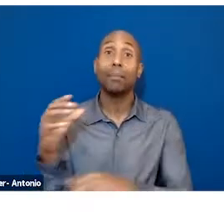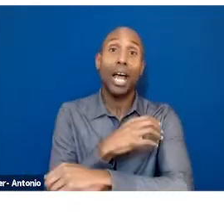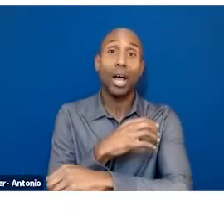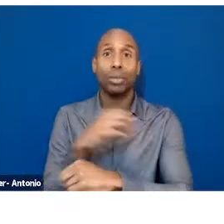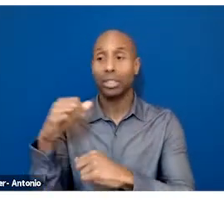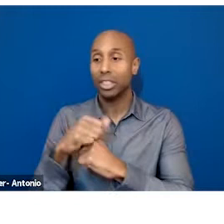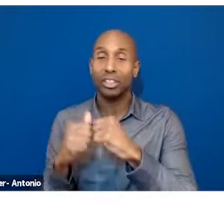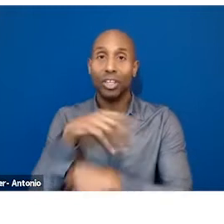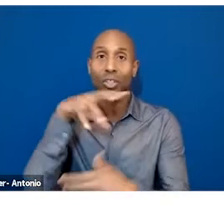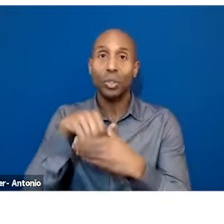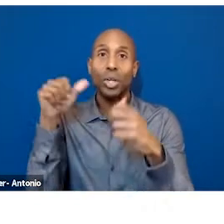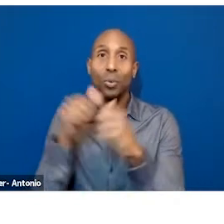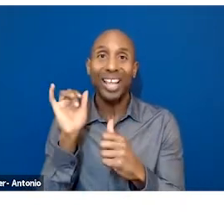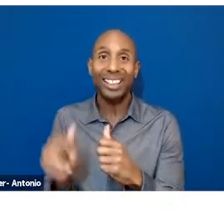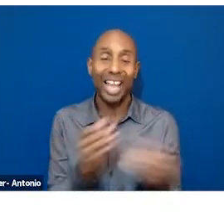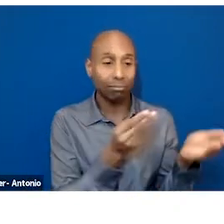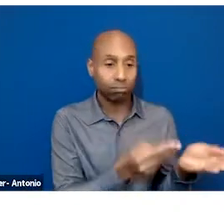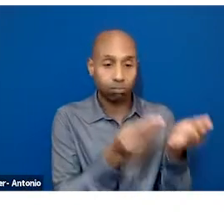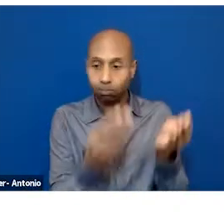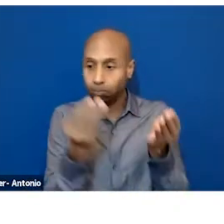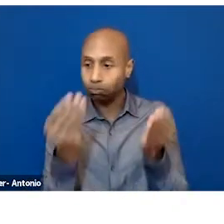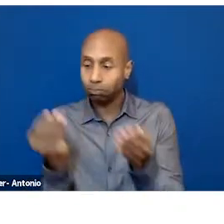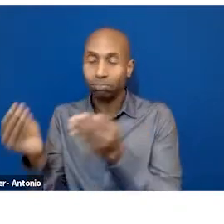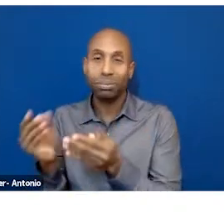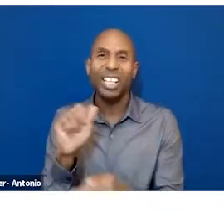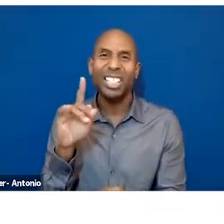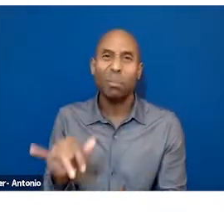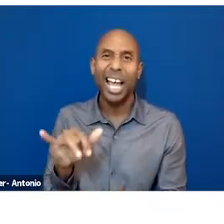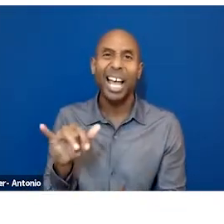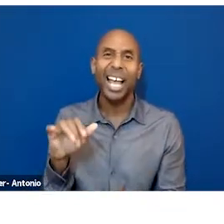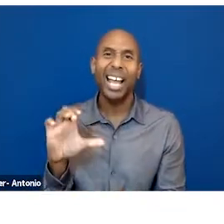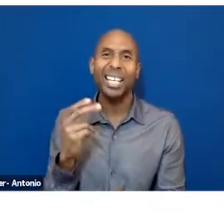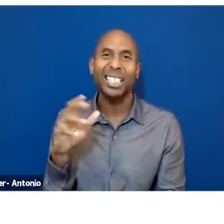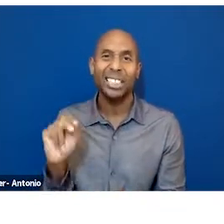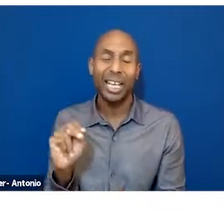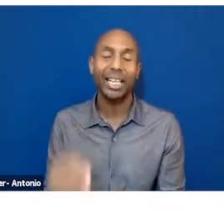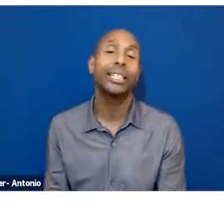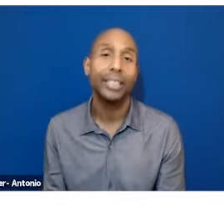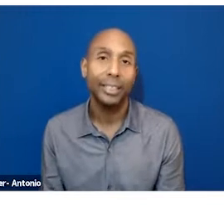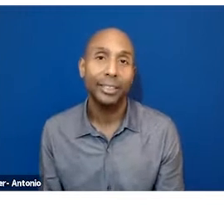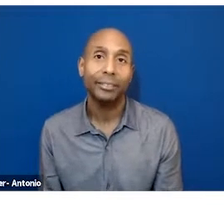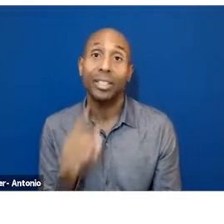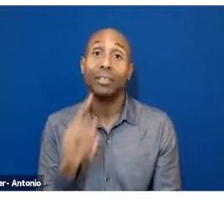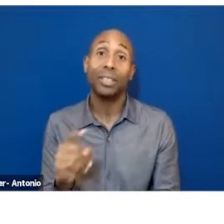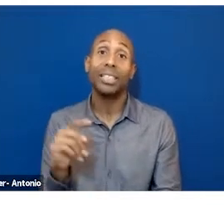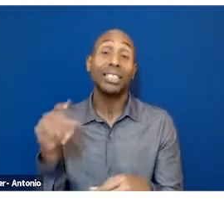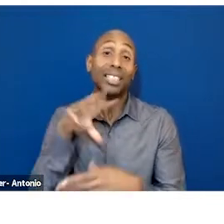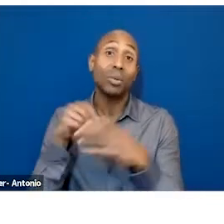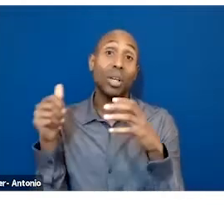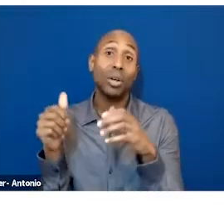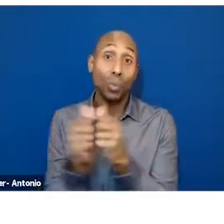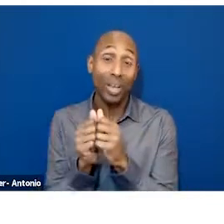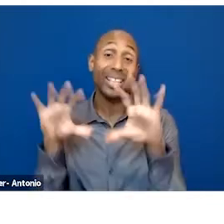racism shapes the internal logic of global fashion. Now, this isn't to say that fashion racism